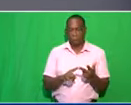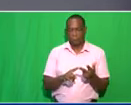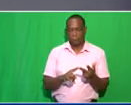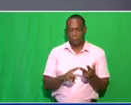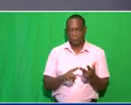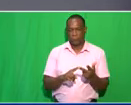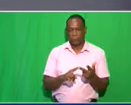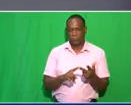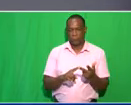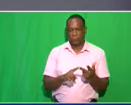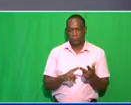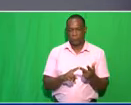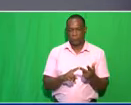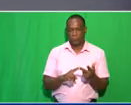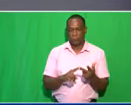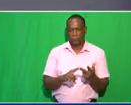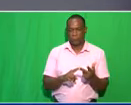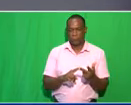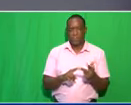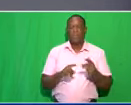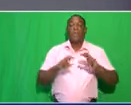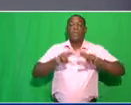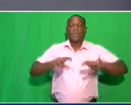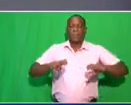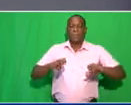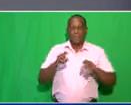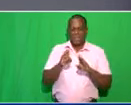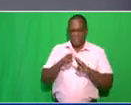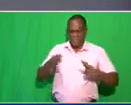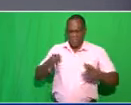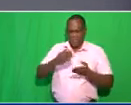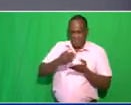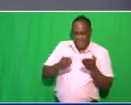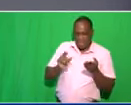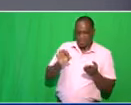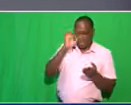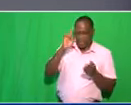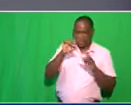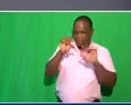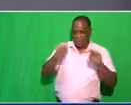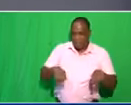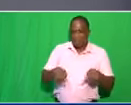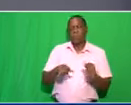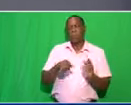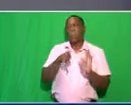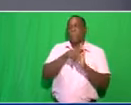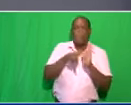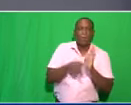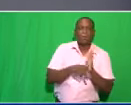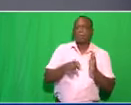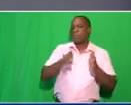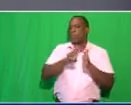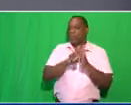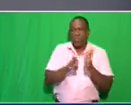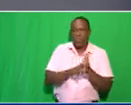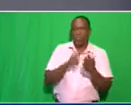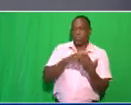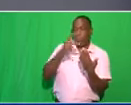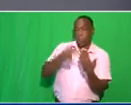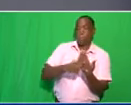examine sector-based systems, processes, policies, regulations, and programs